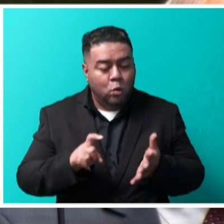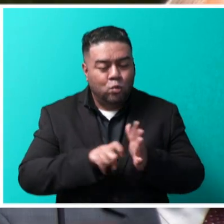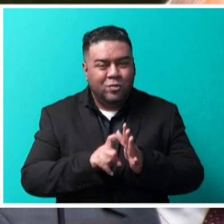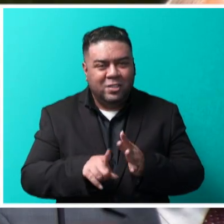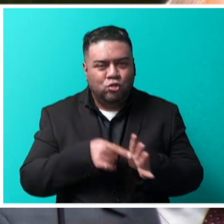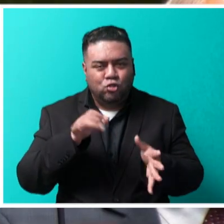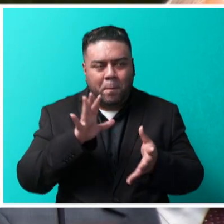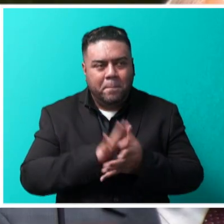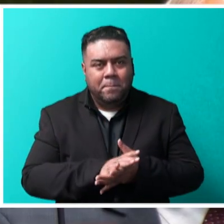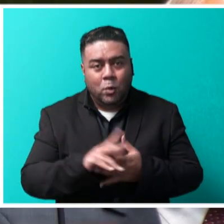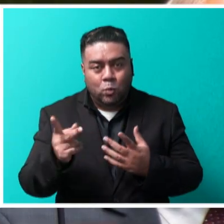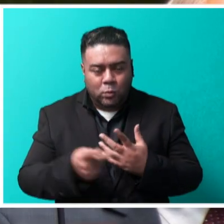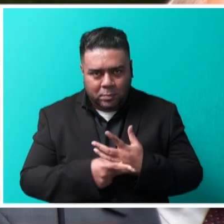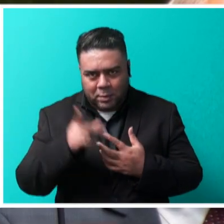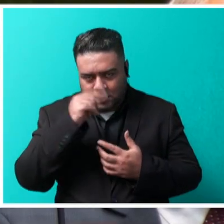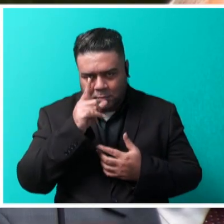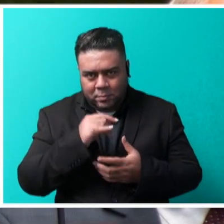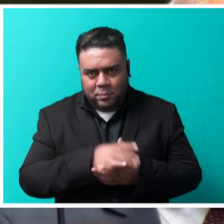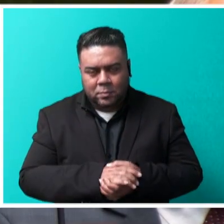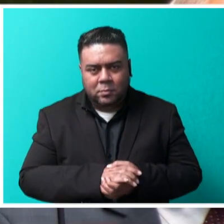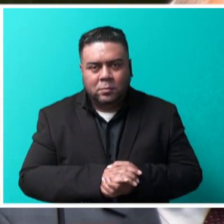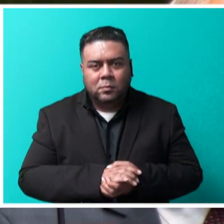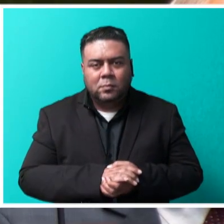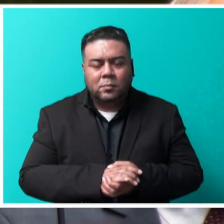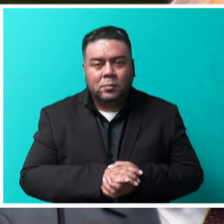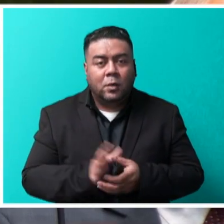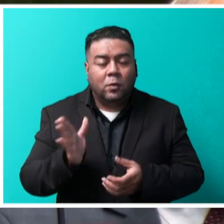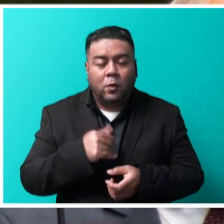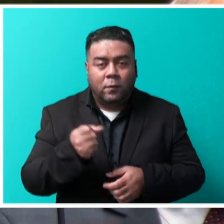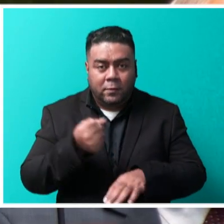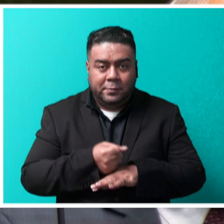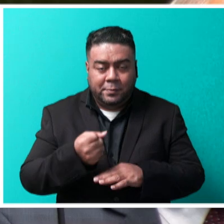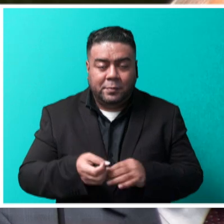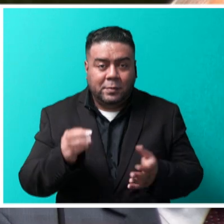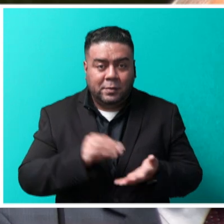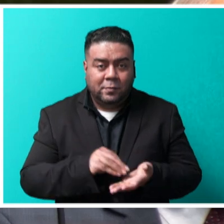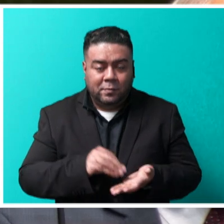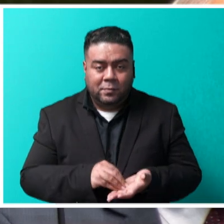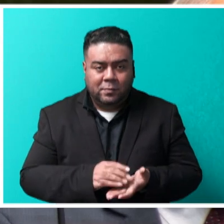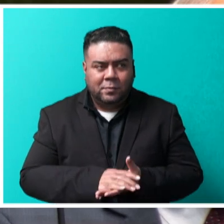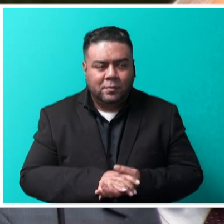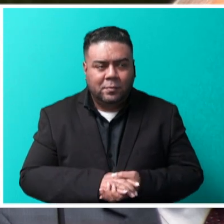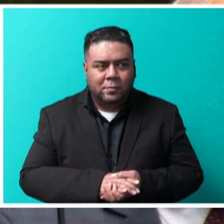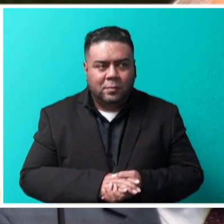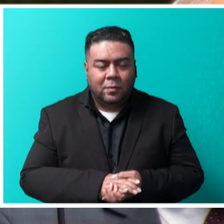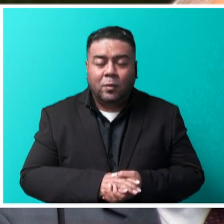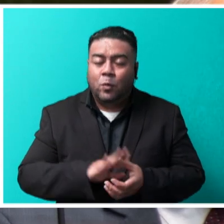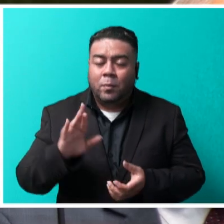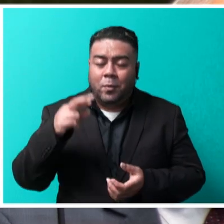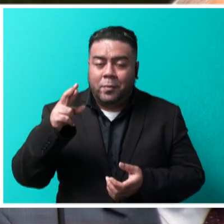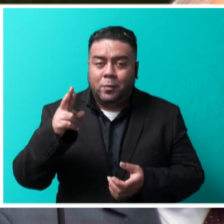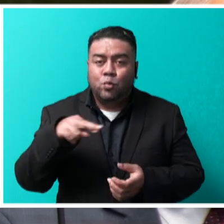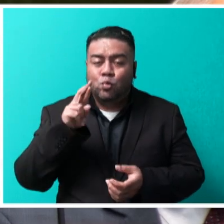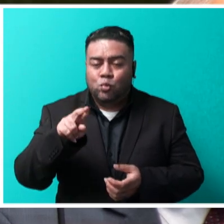in funding, enabling it to expand the delivery of whole-of-government services to Fiji's most remote, rural, and